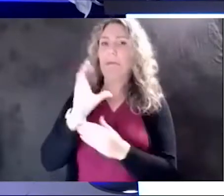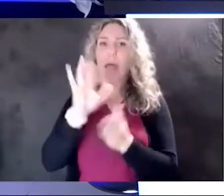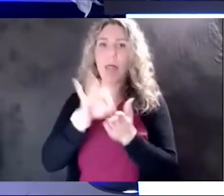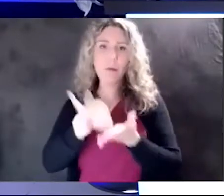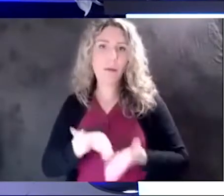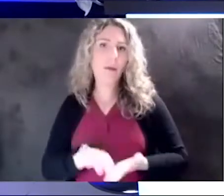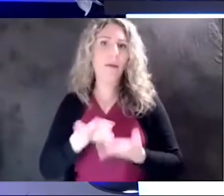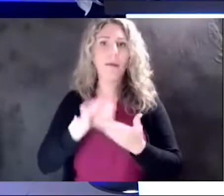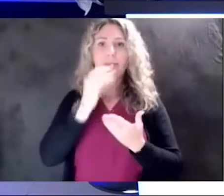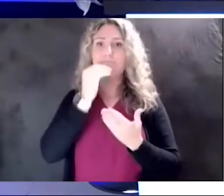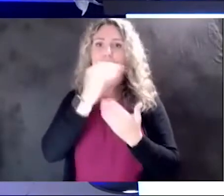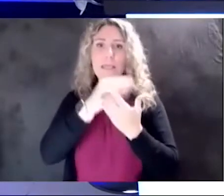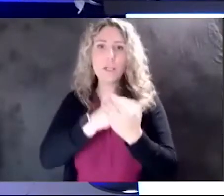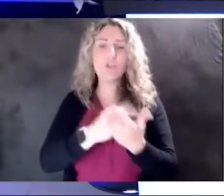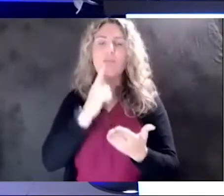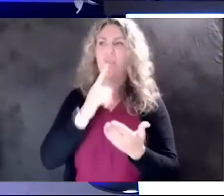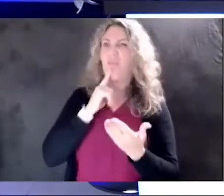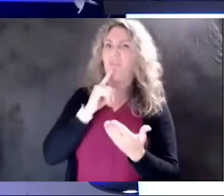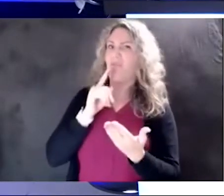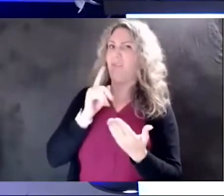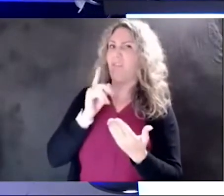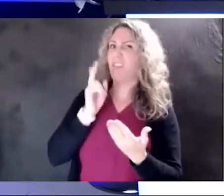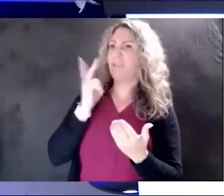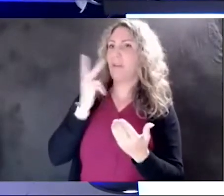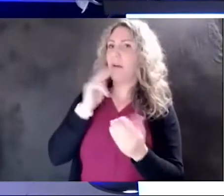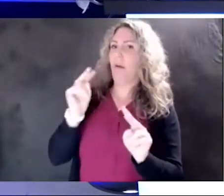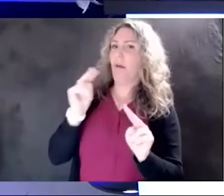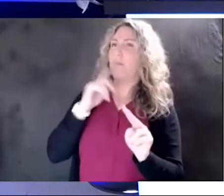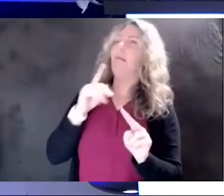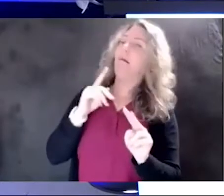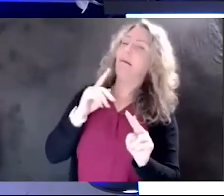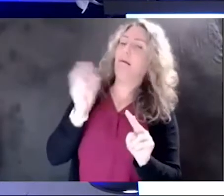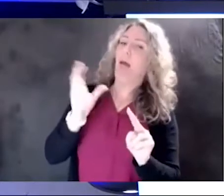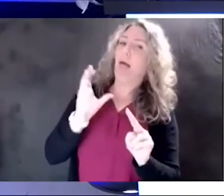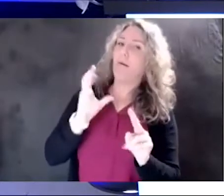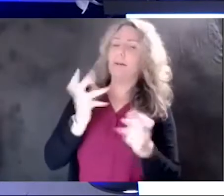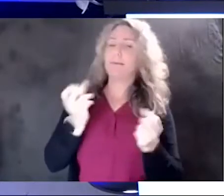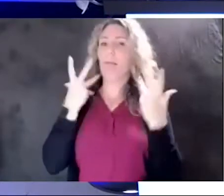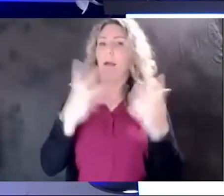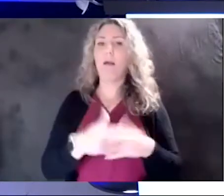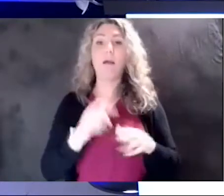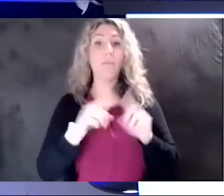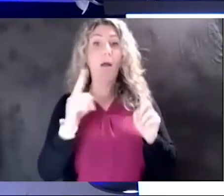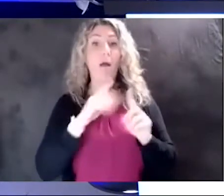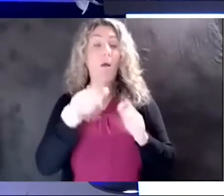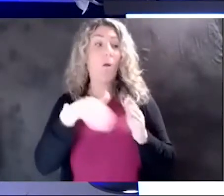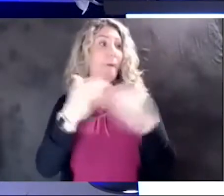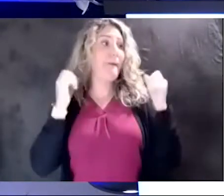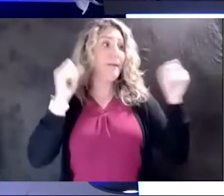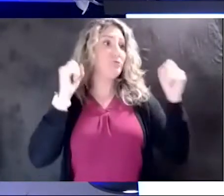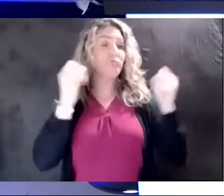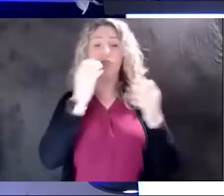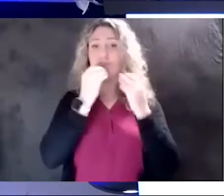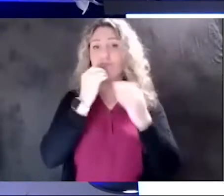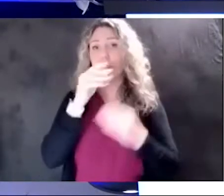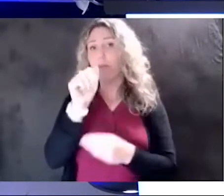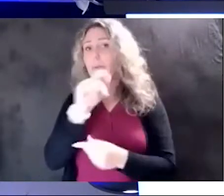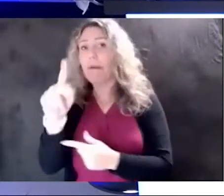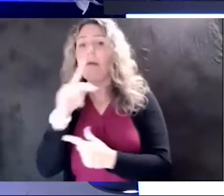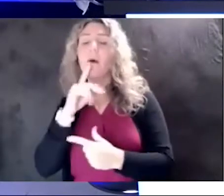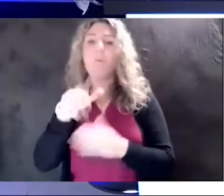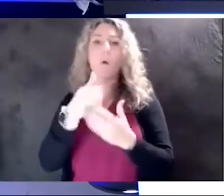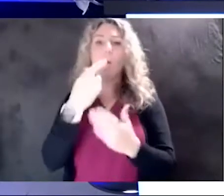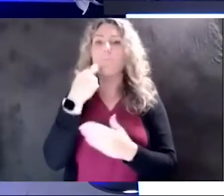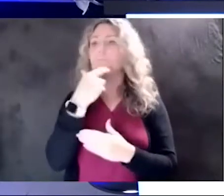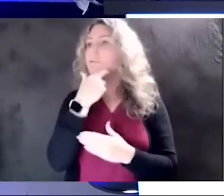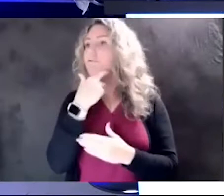forced me to take a second look, that's for sure. But every exercise and food app under the sun, every restaurant that,